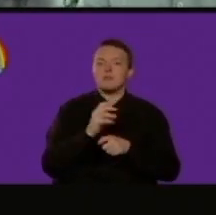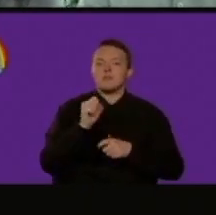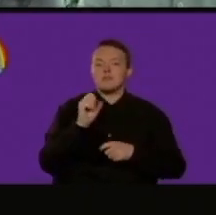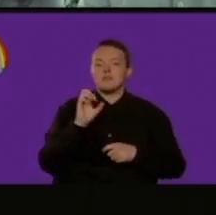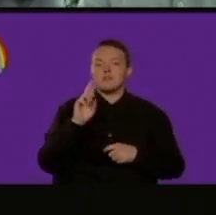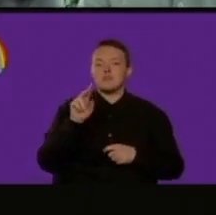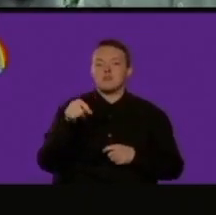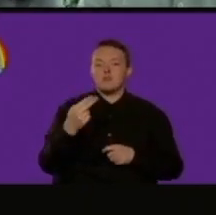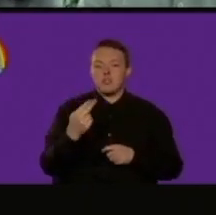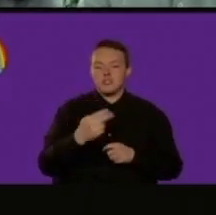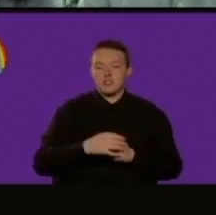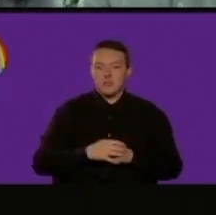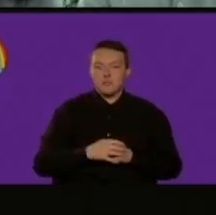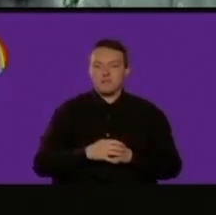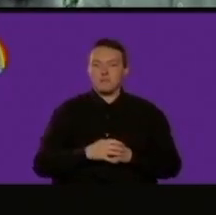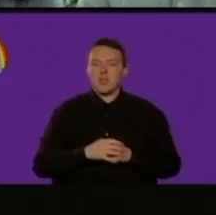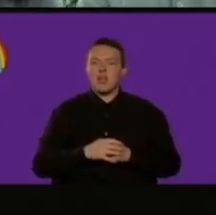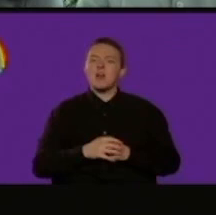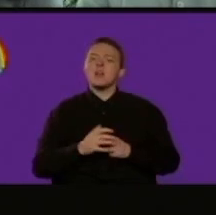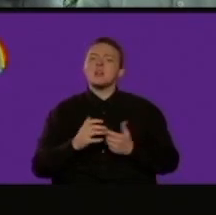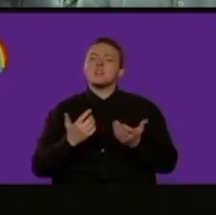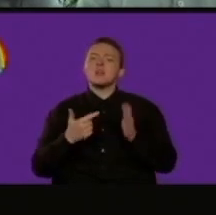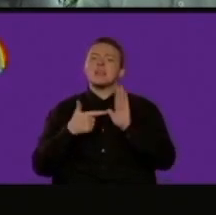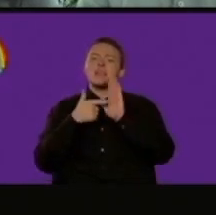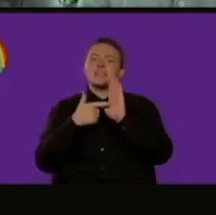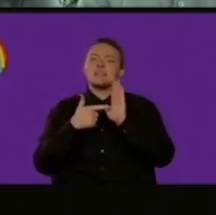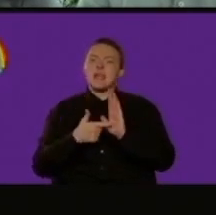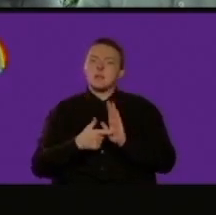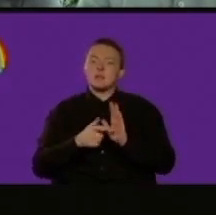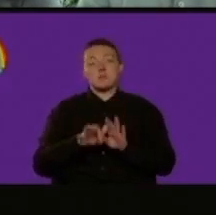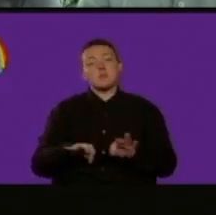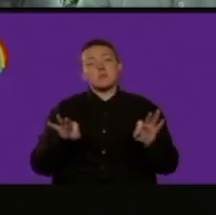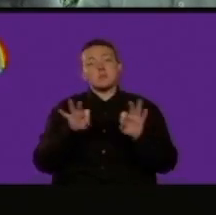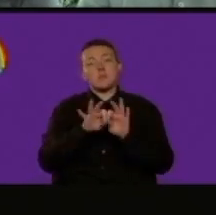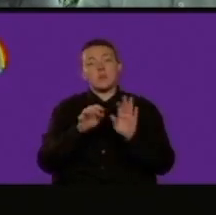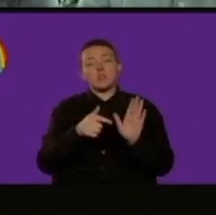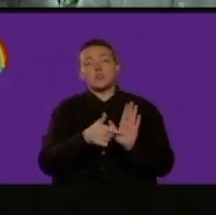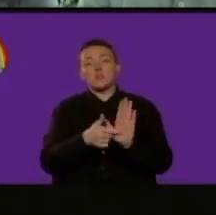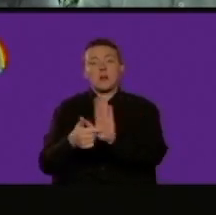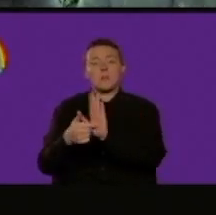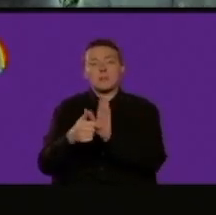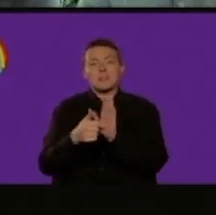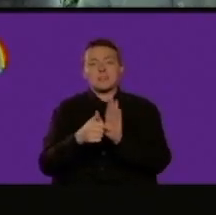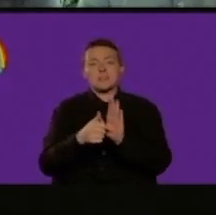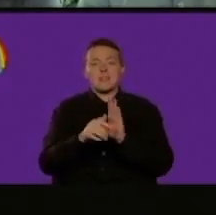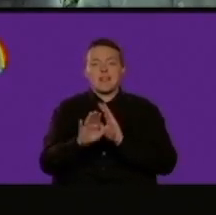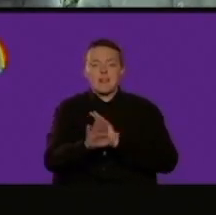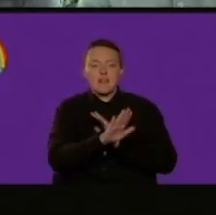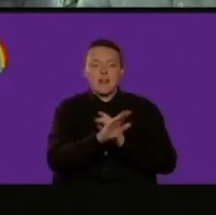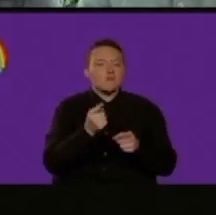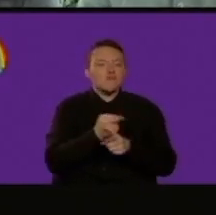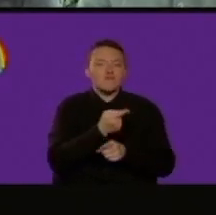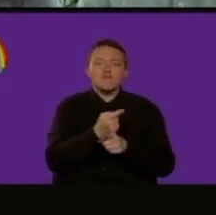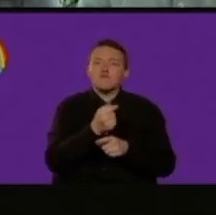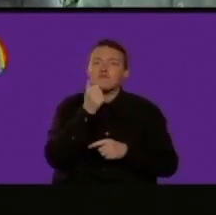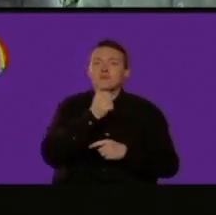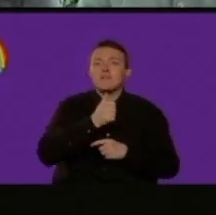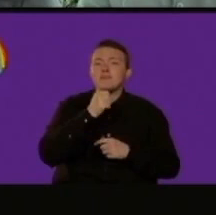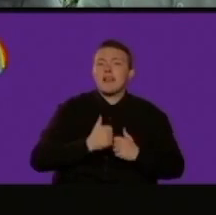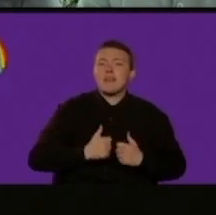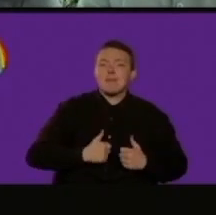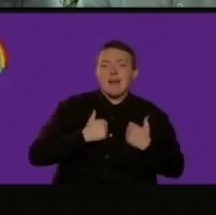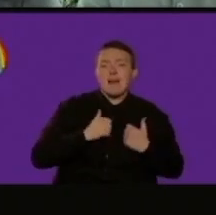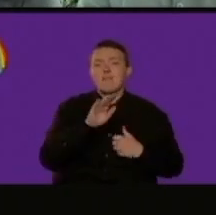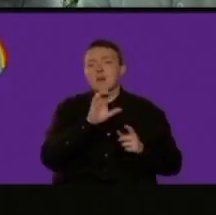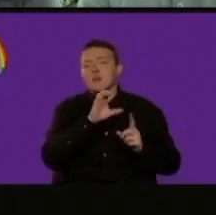Avery. This was a fourth grade student who was in a class for